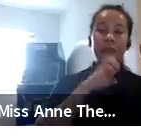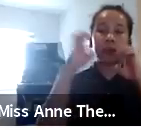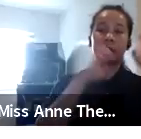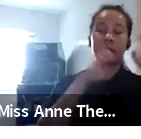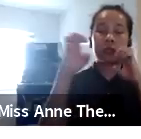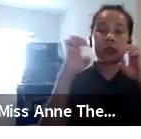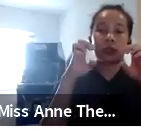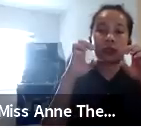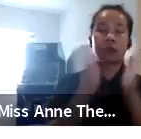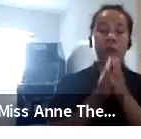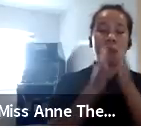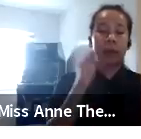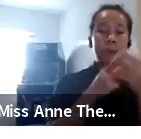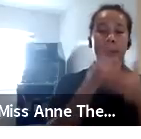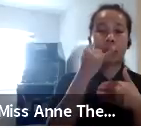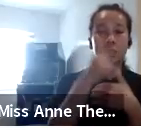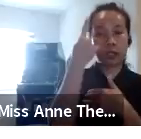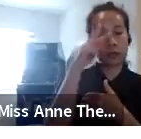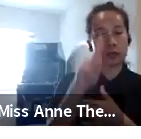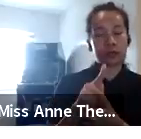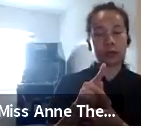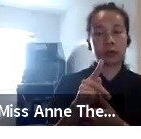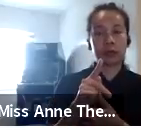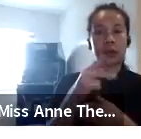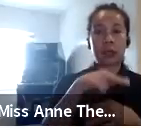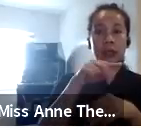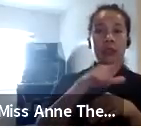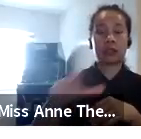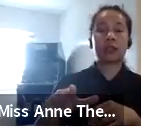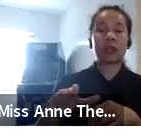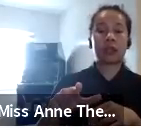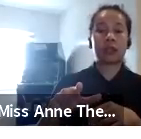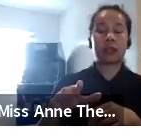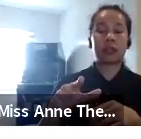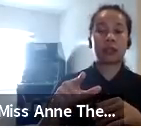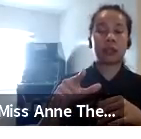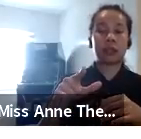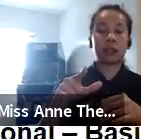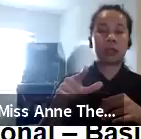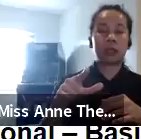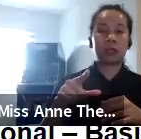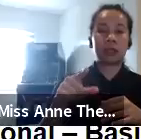big projects for national coverage.